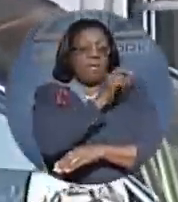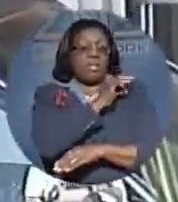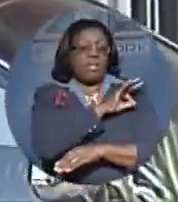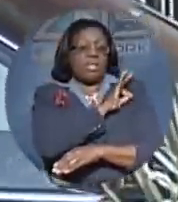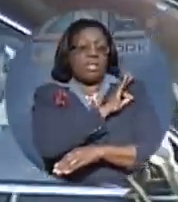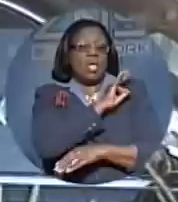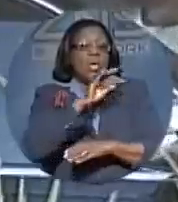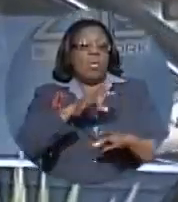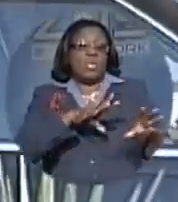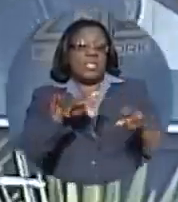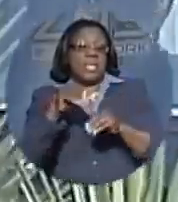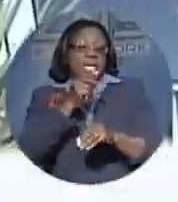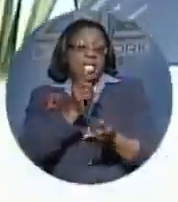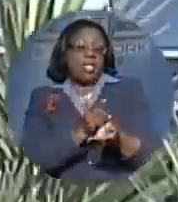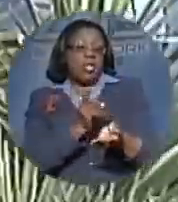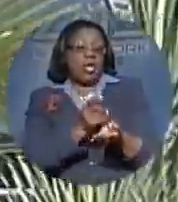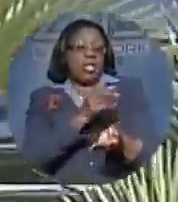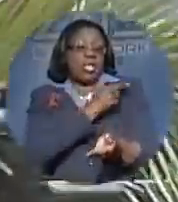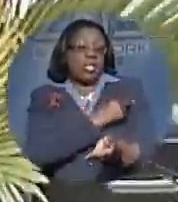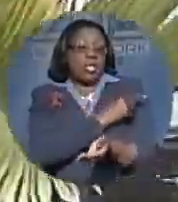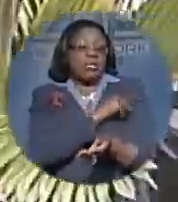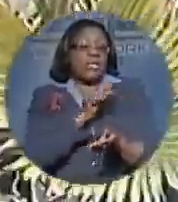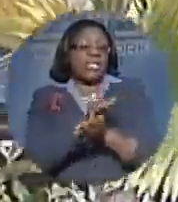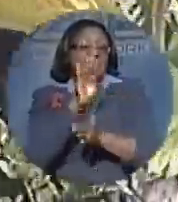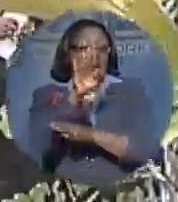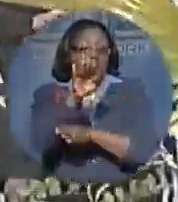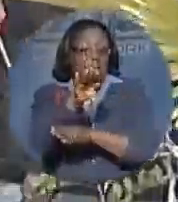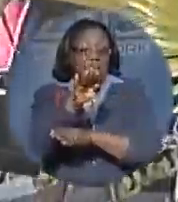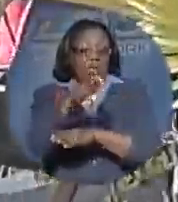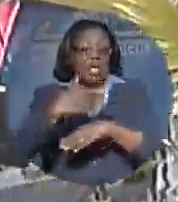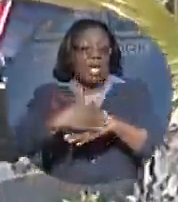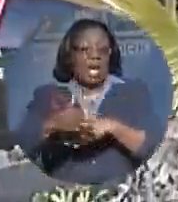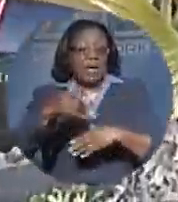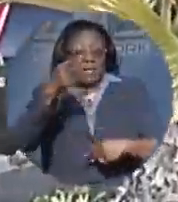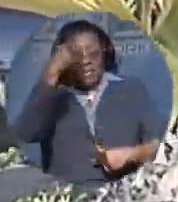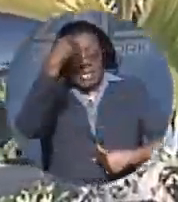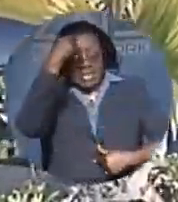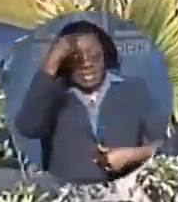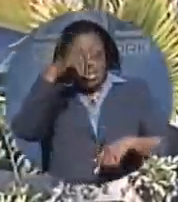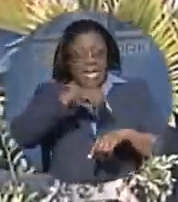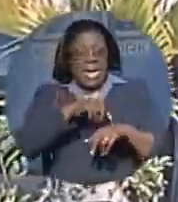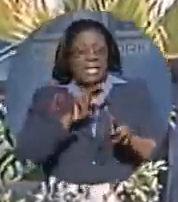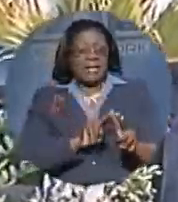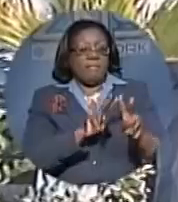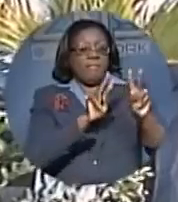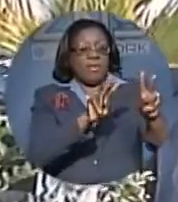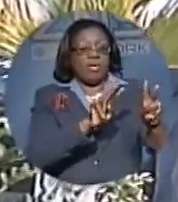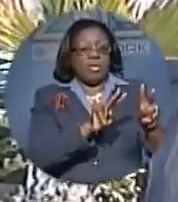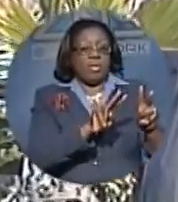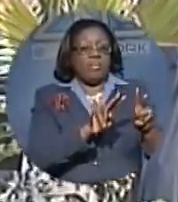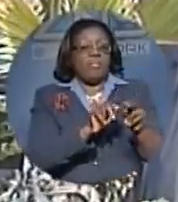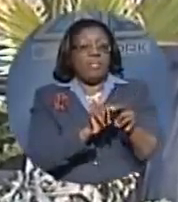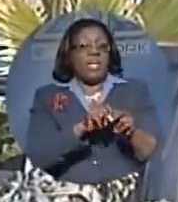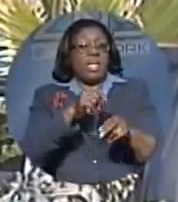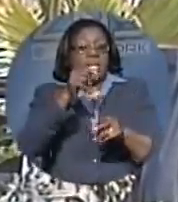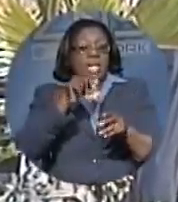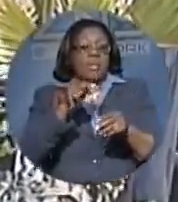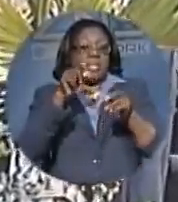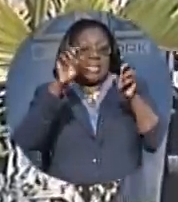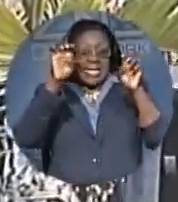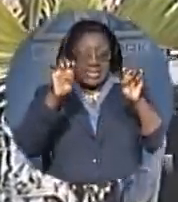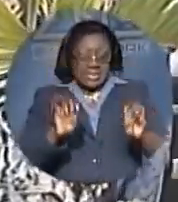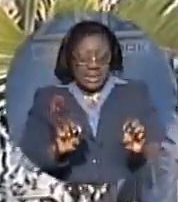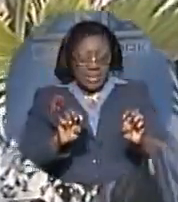afternoon after feeling unwell during today's funeral service for Canon Neil Roach. Sir Arthur was examined and underwent a series